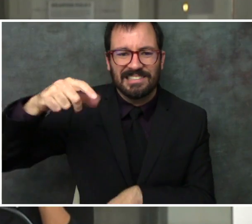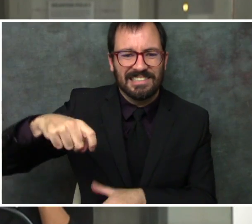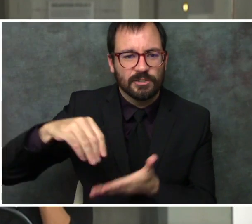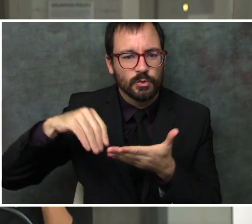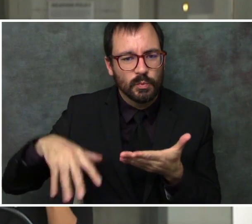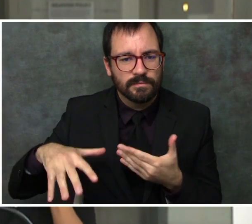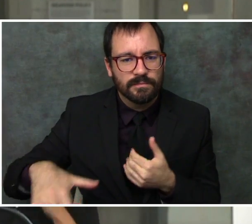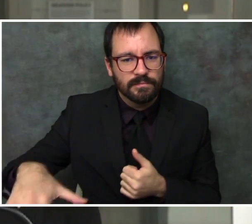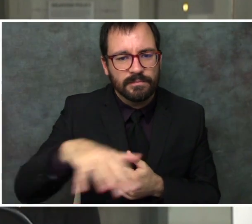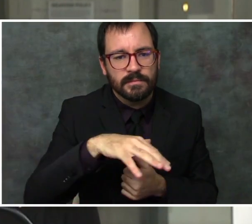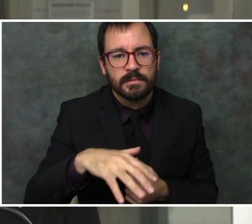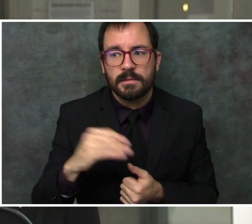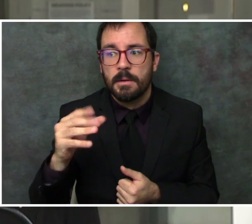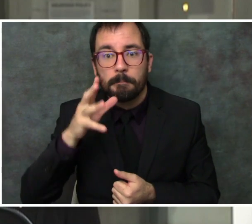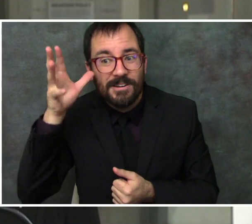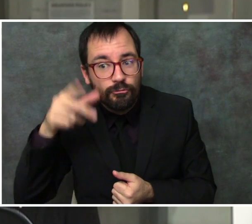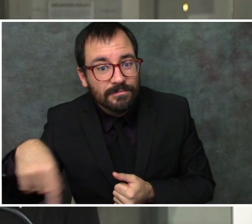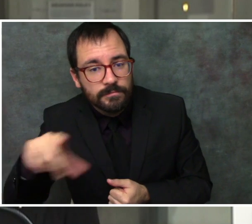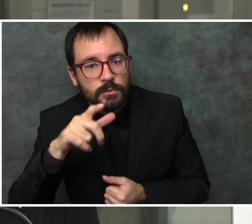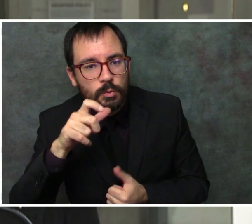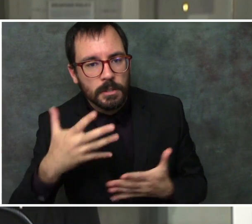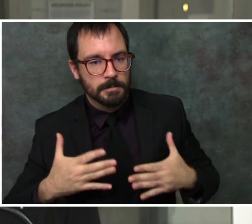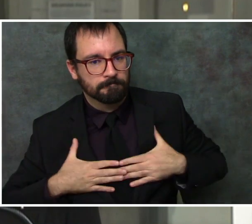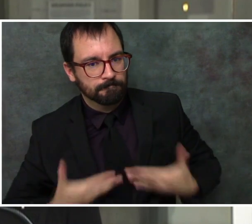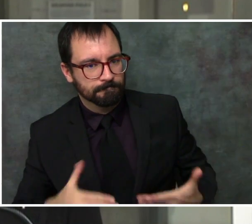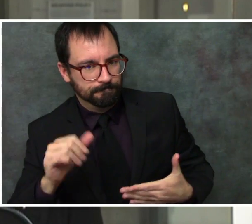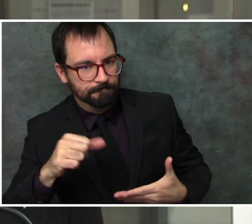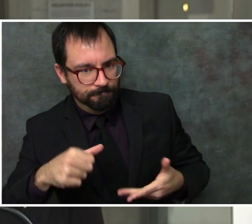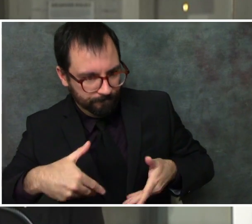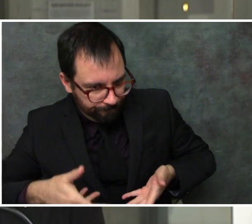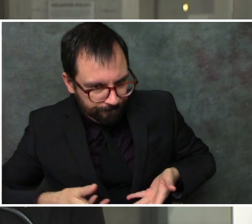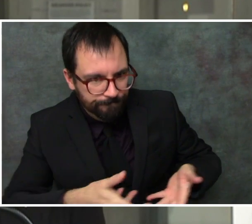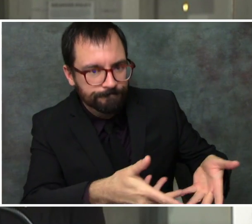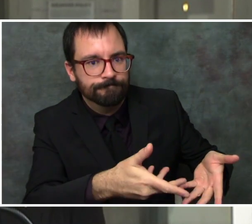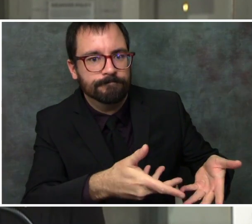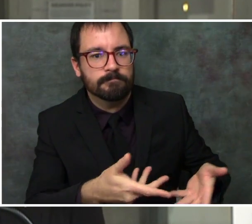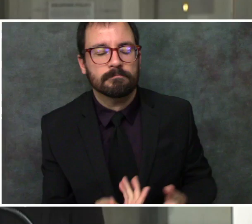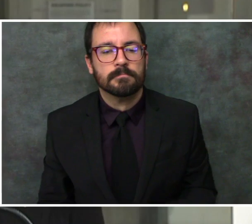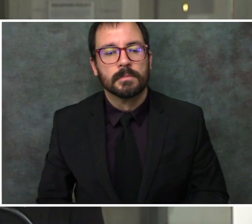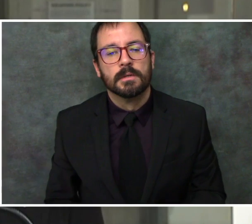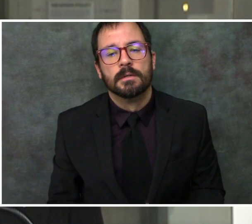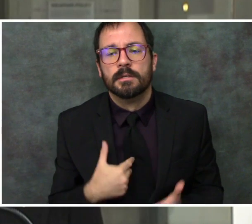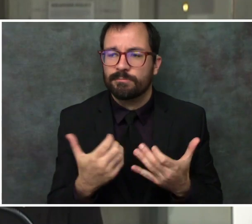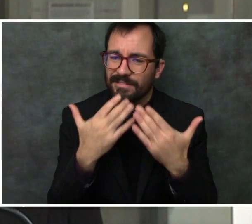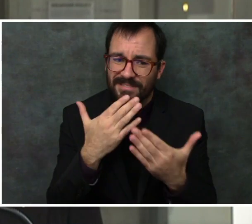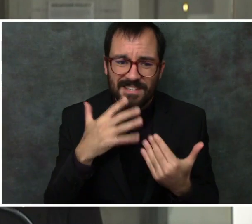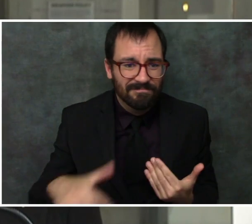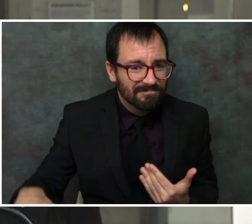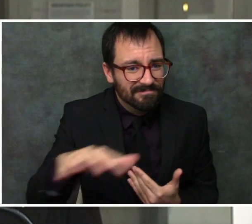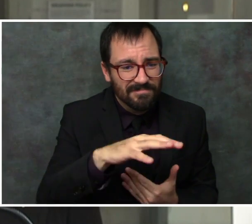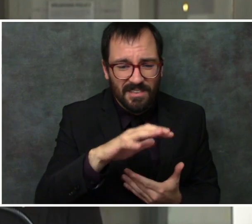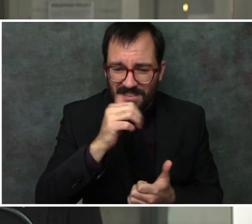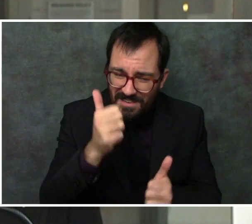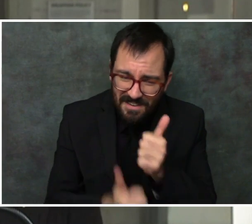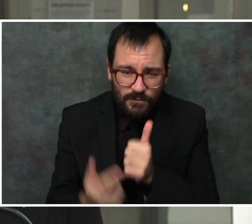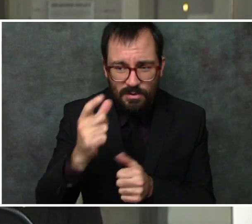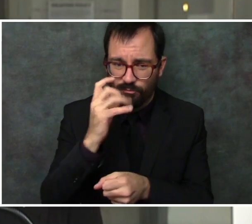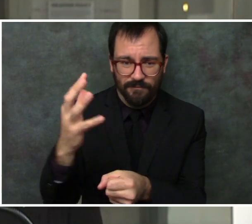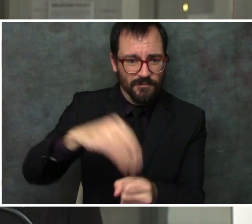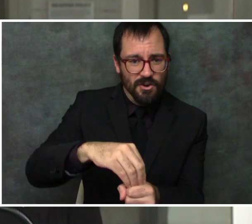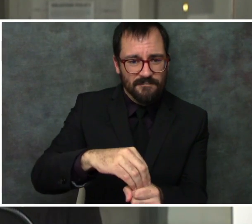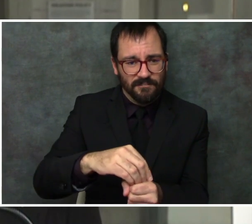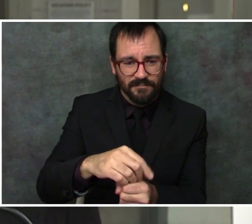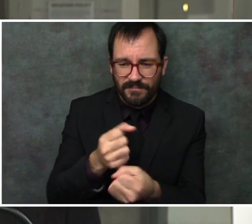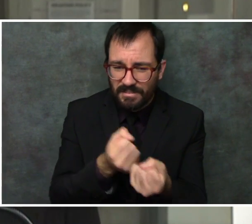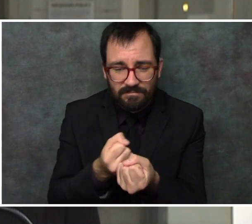in. I want to thank everyone who has done amazing work in serving these students. I want to thank the teachers